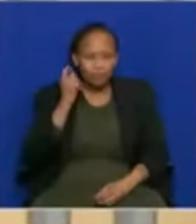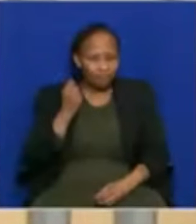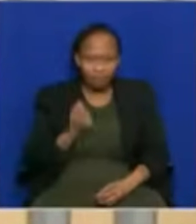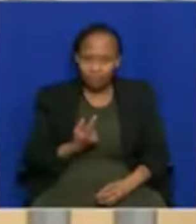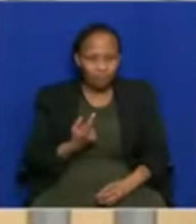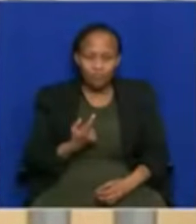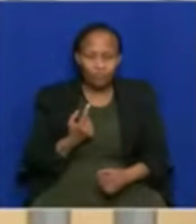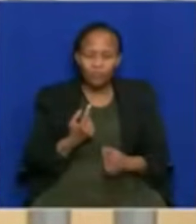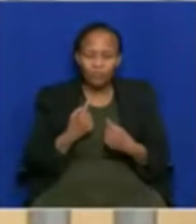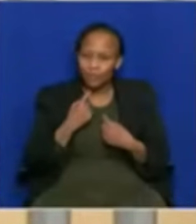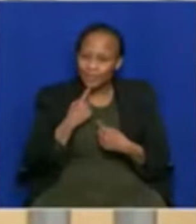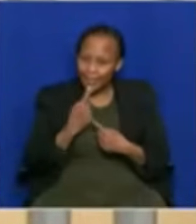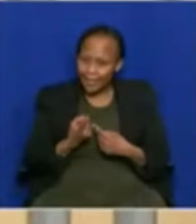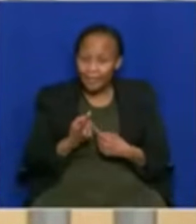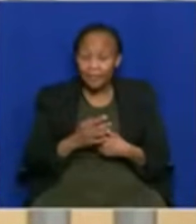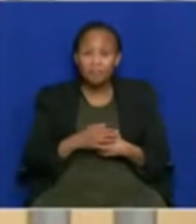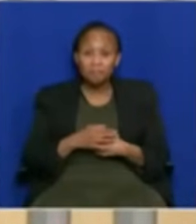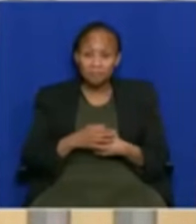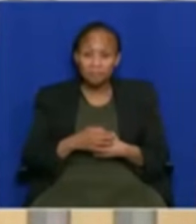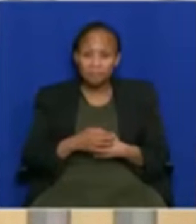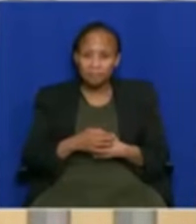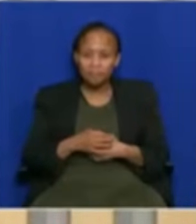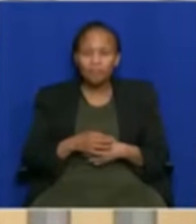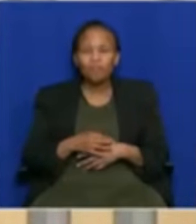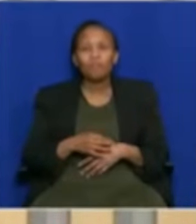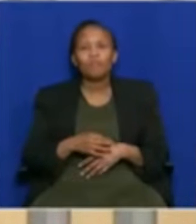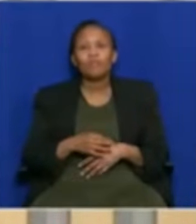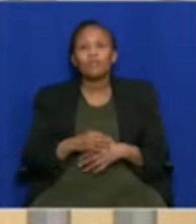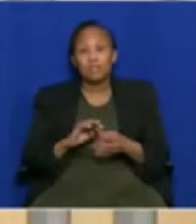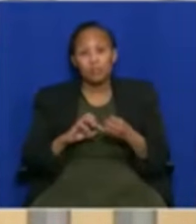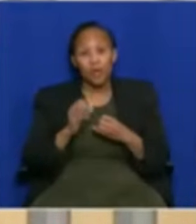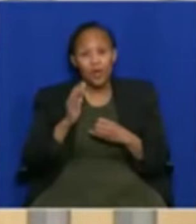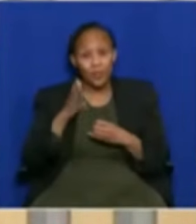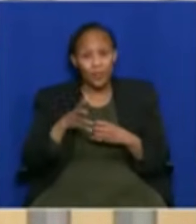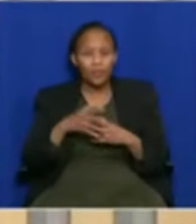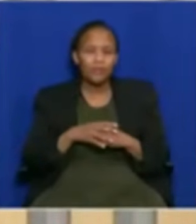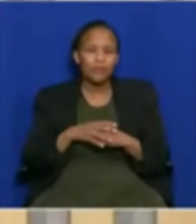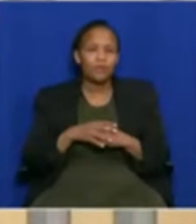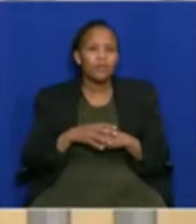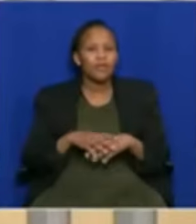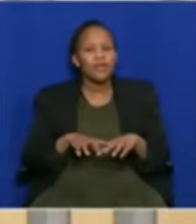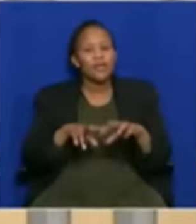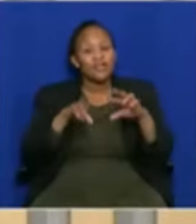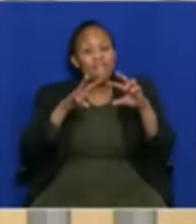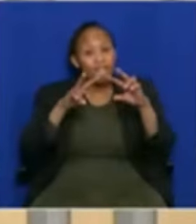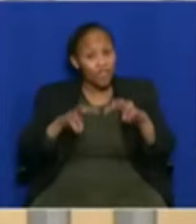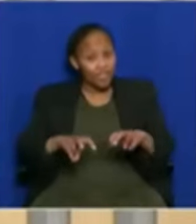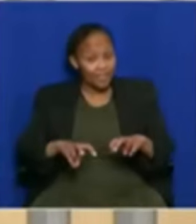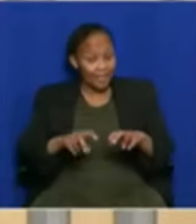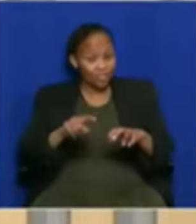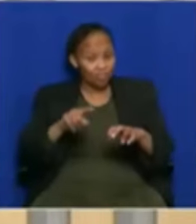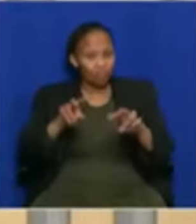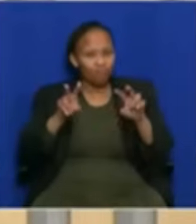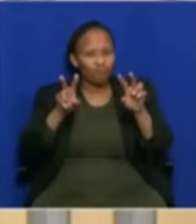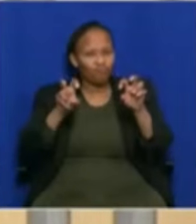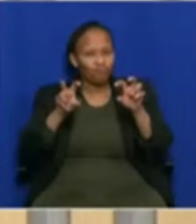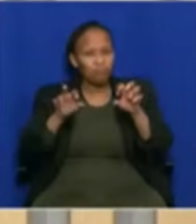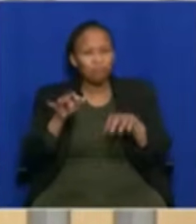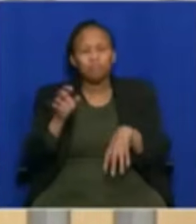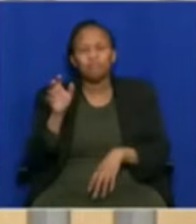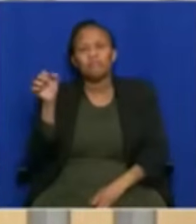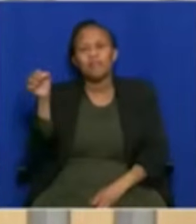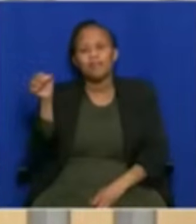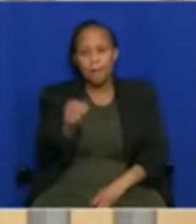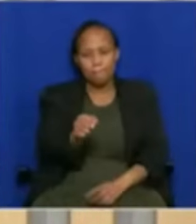The investigation with regards to the request for appointments, when I